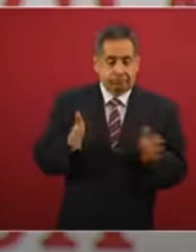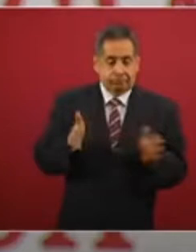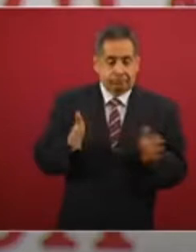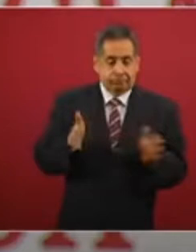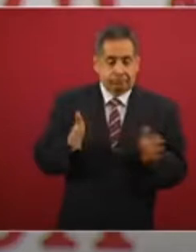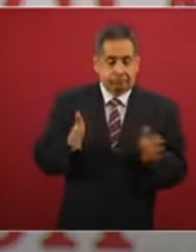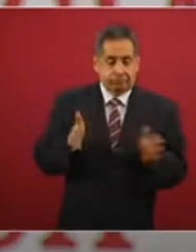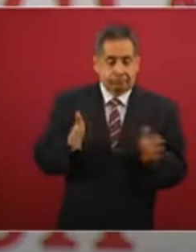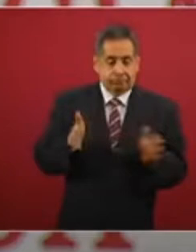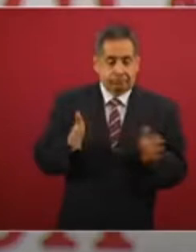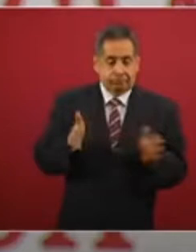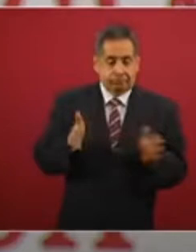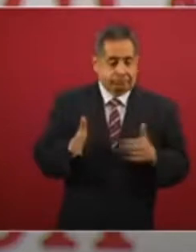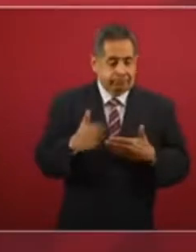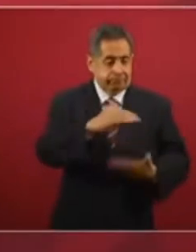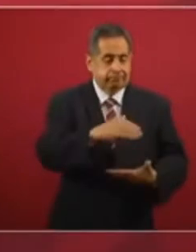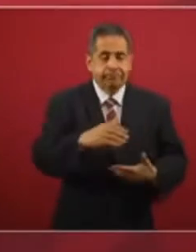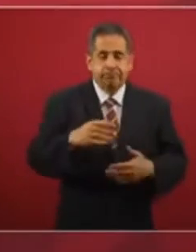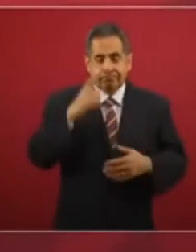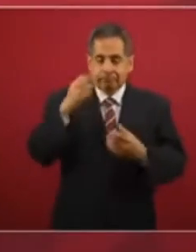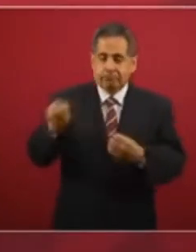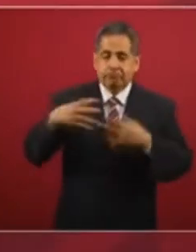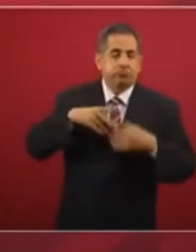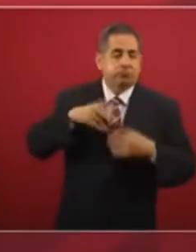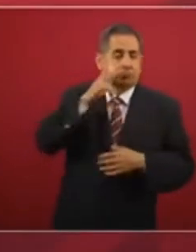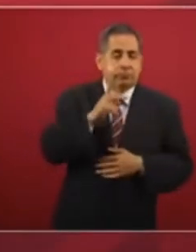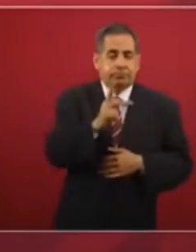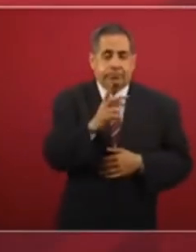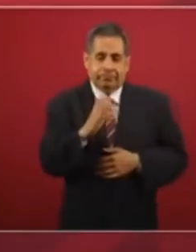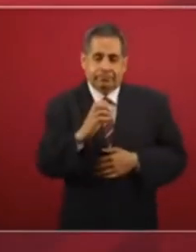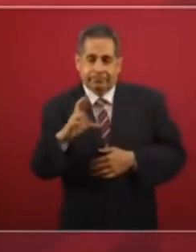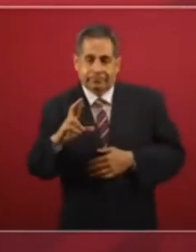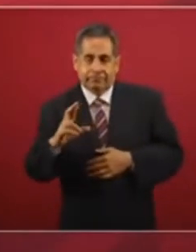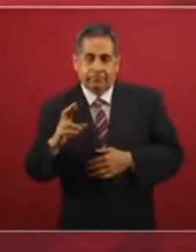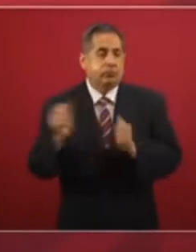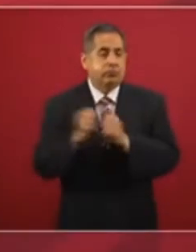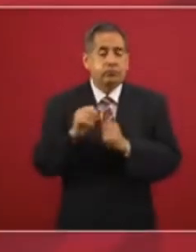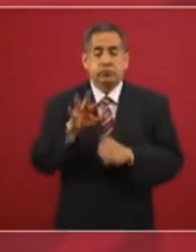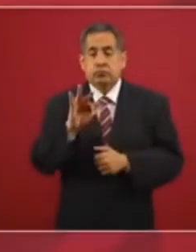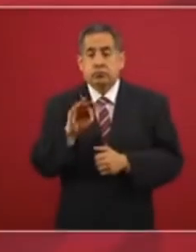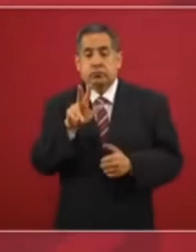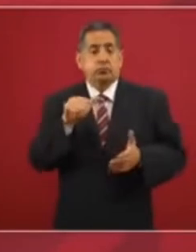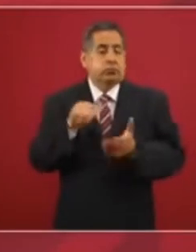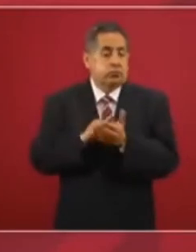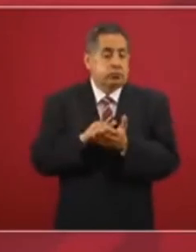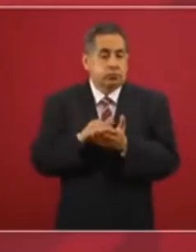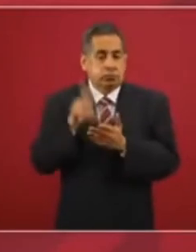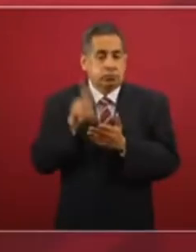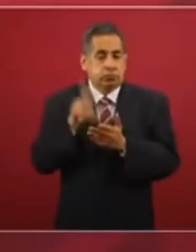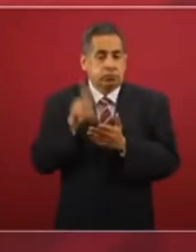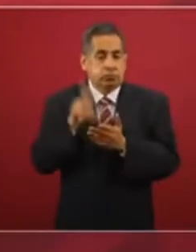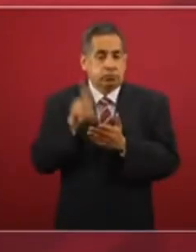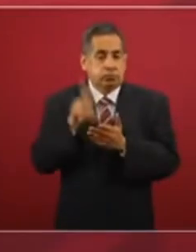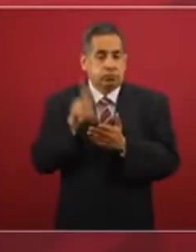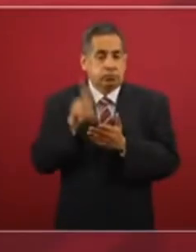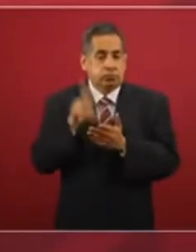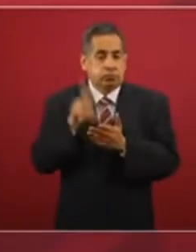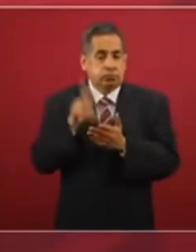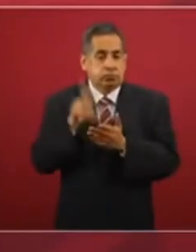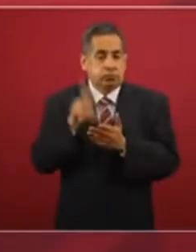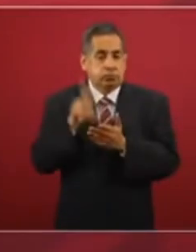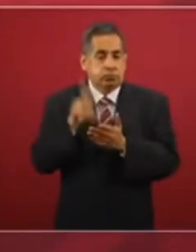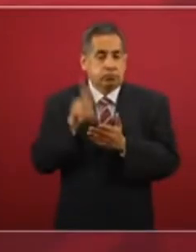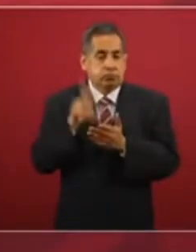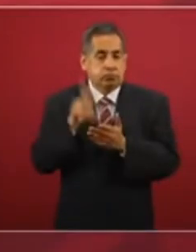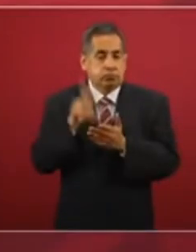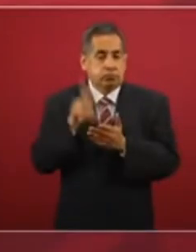of the PCR tests. Y aproximadamente 48,000 pruebas listas para utilizarse. And also